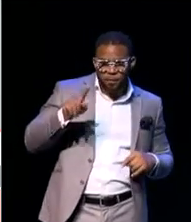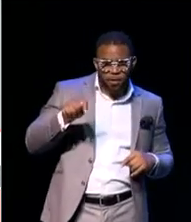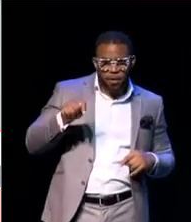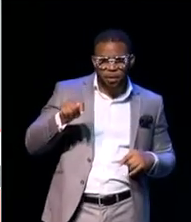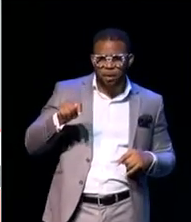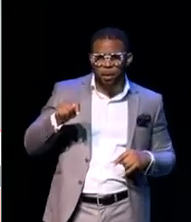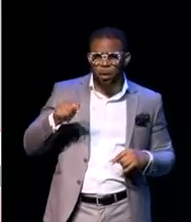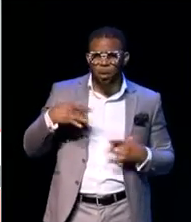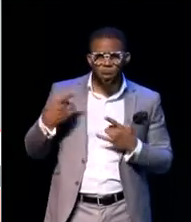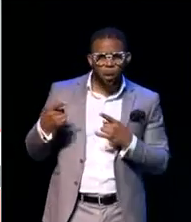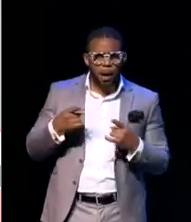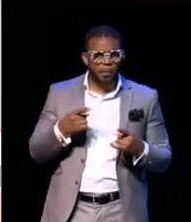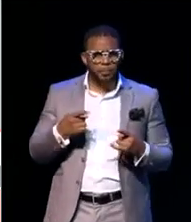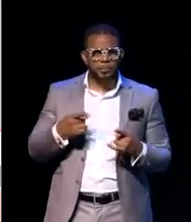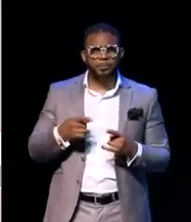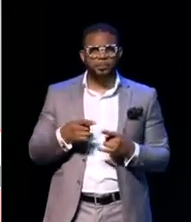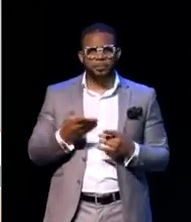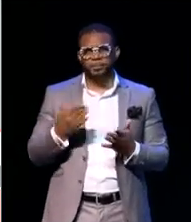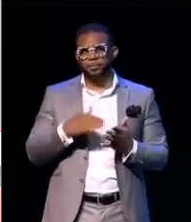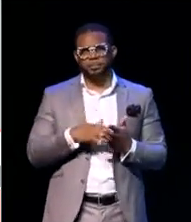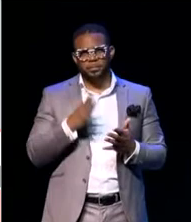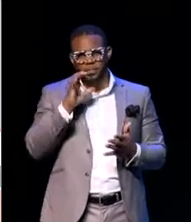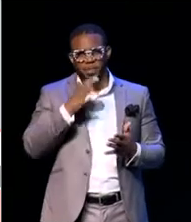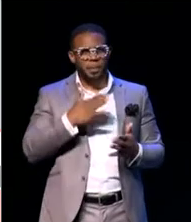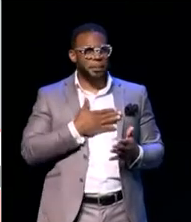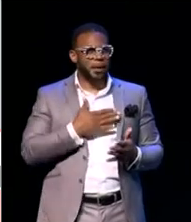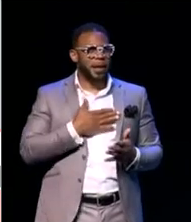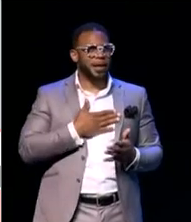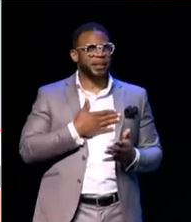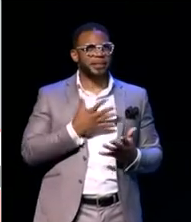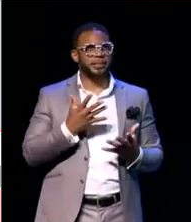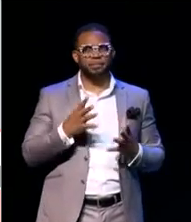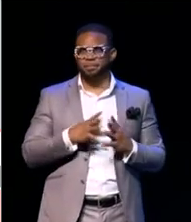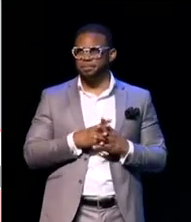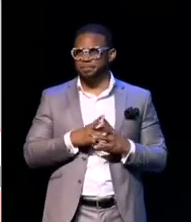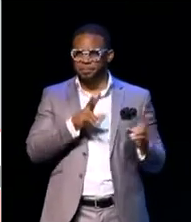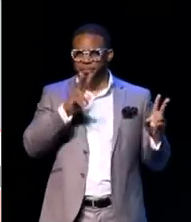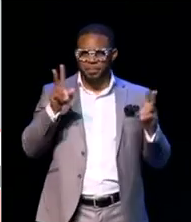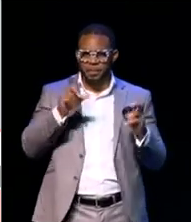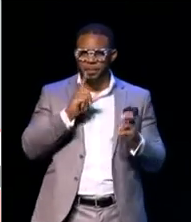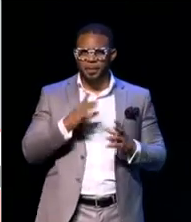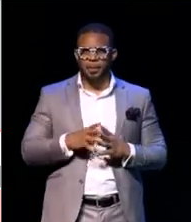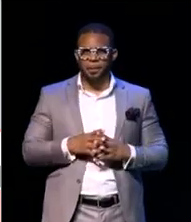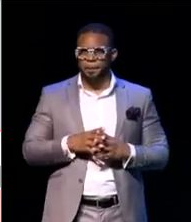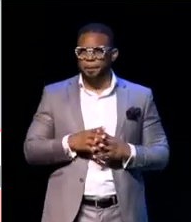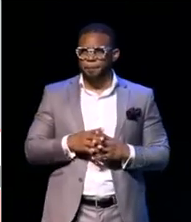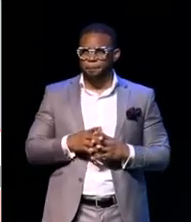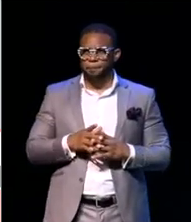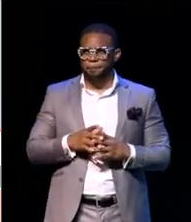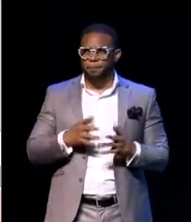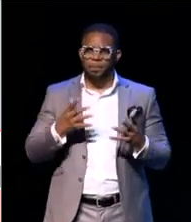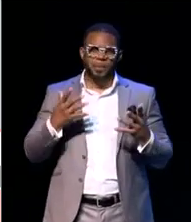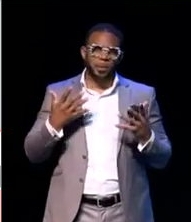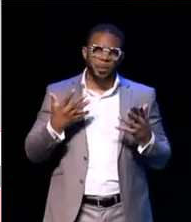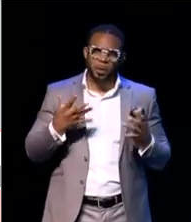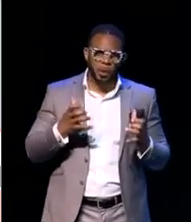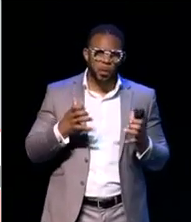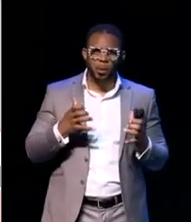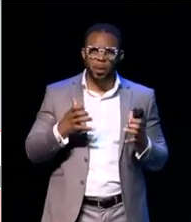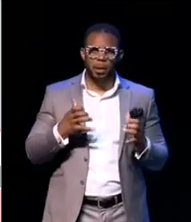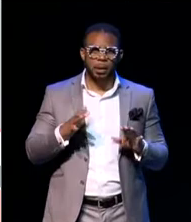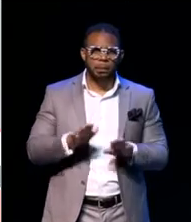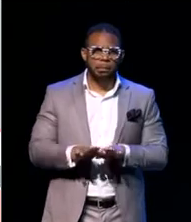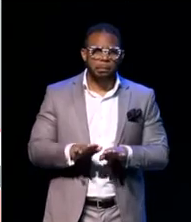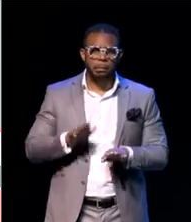And just what's going on? So, again, I guess my theme here is we don't want to take our foot off